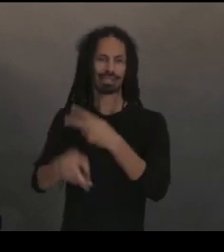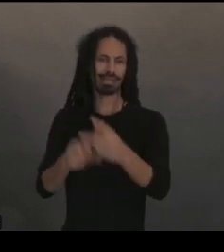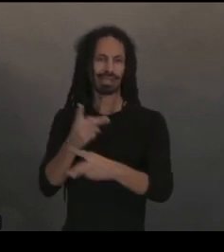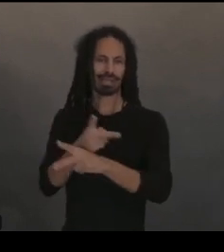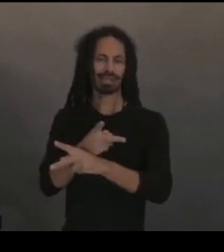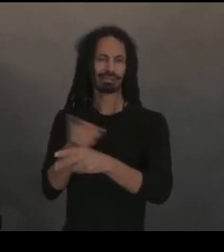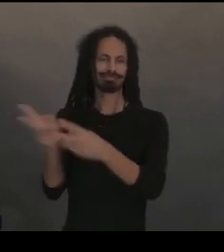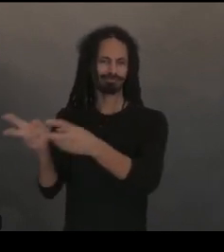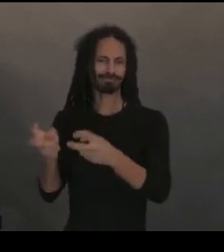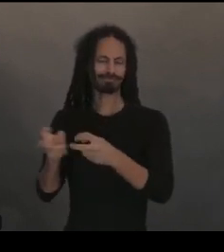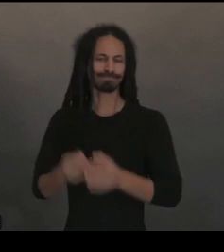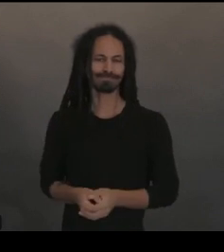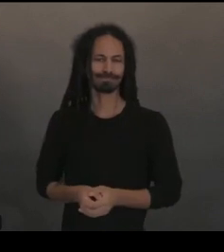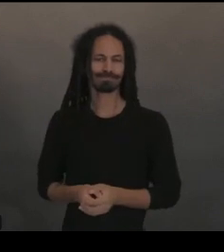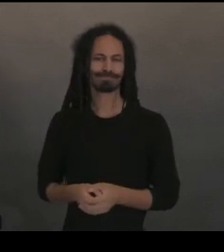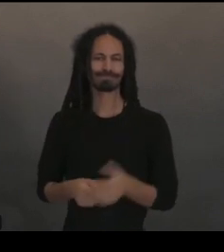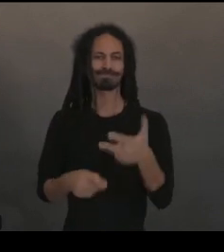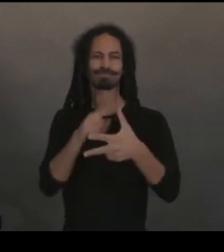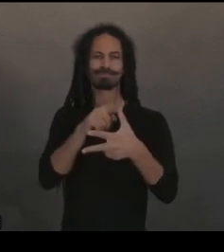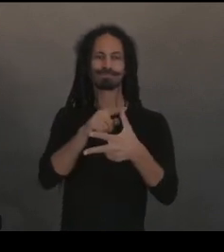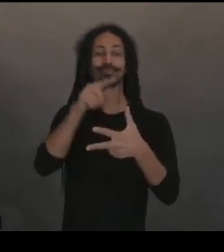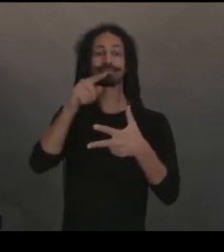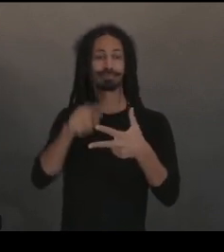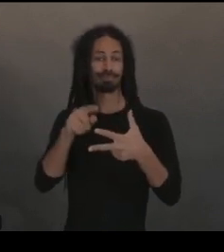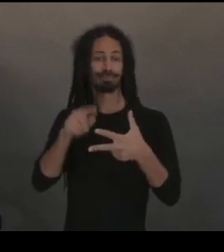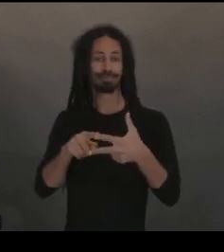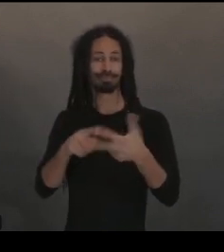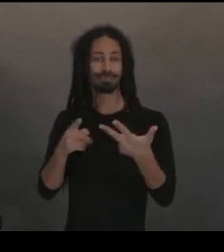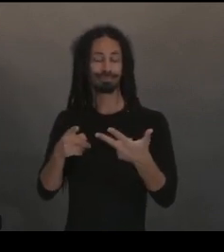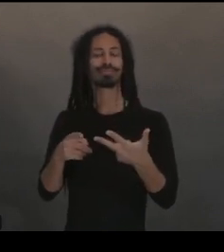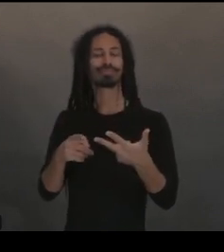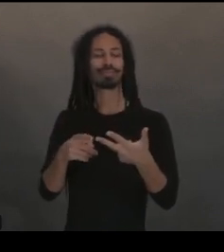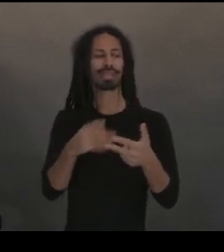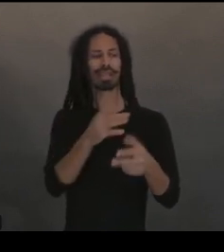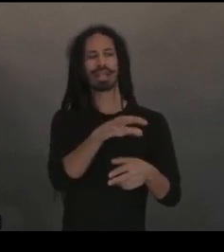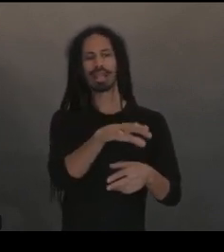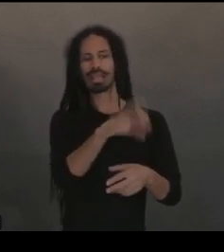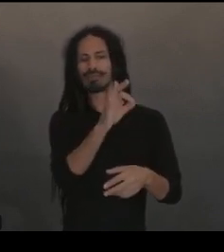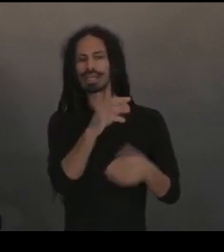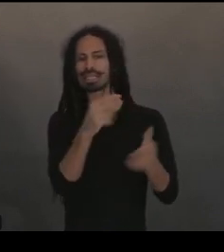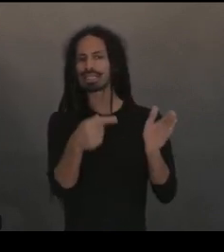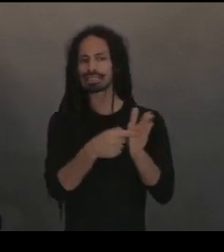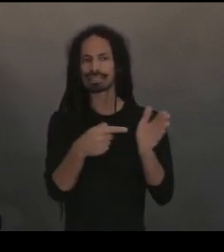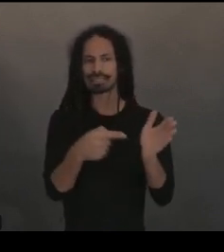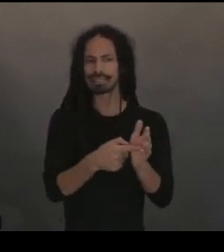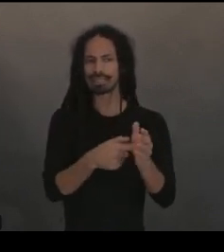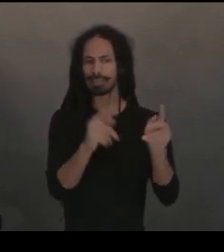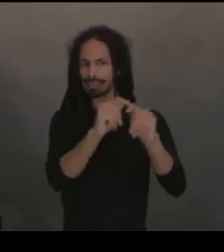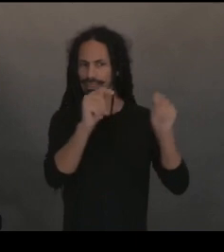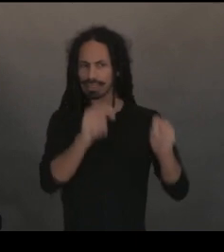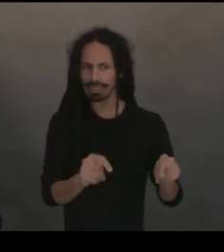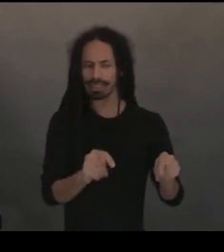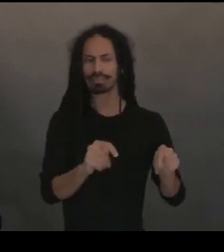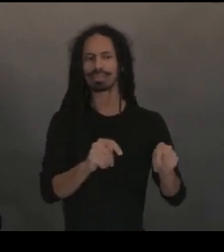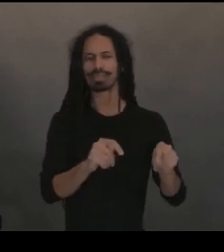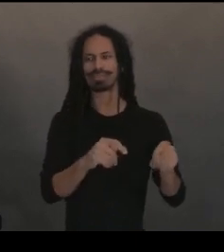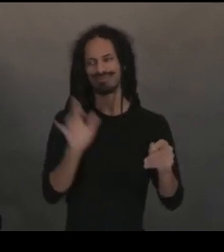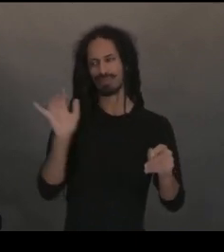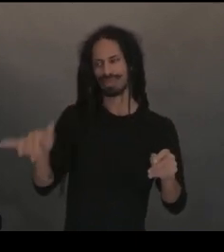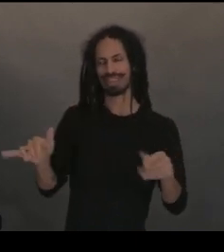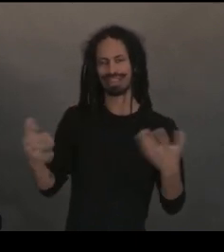step number 2. You're going to find an example reference or reference template for that type of